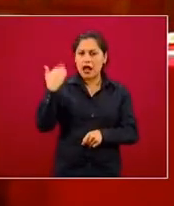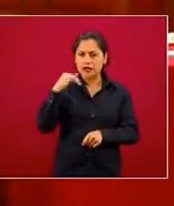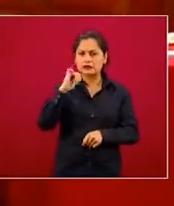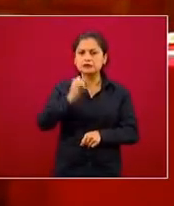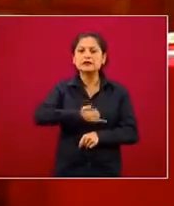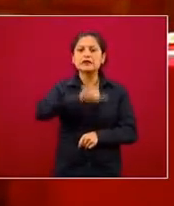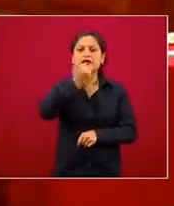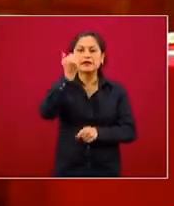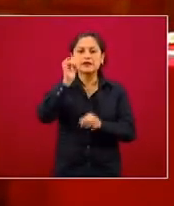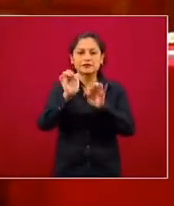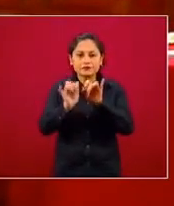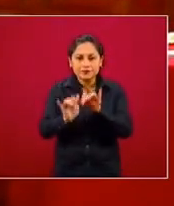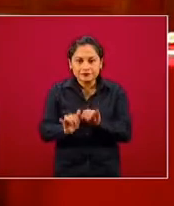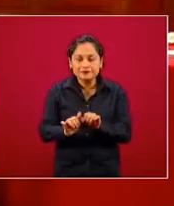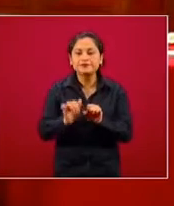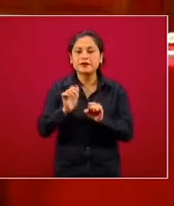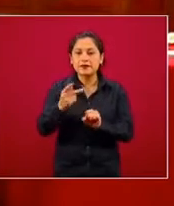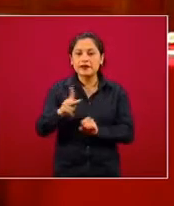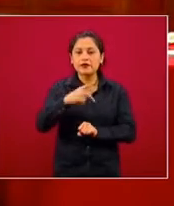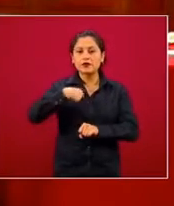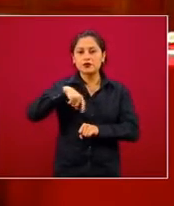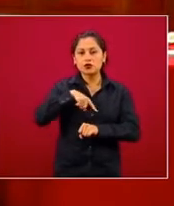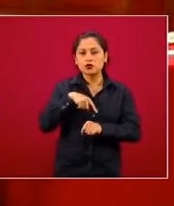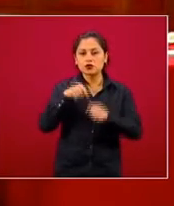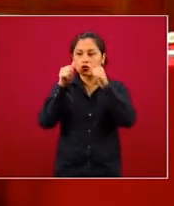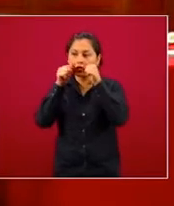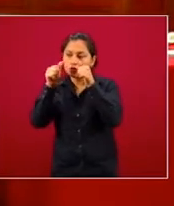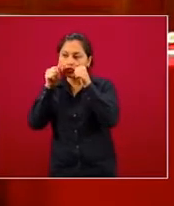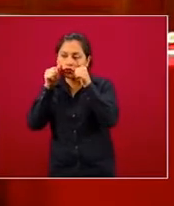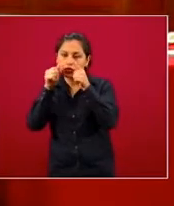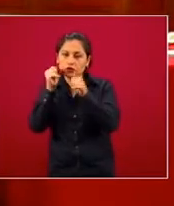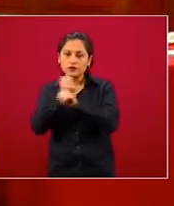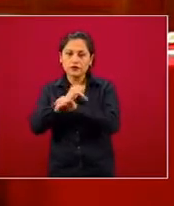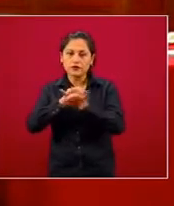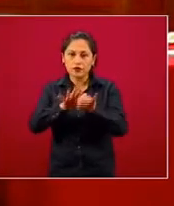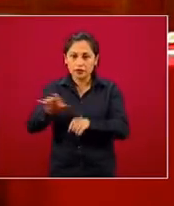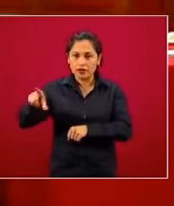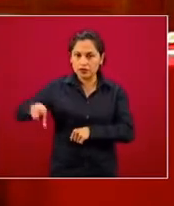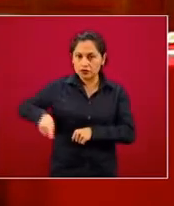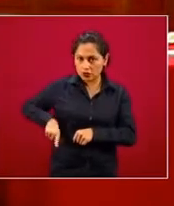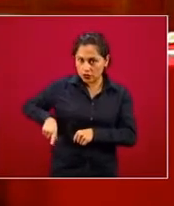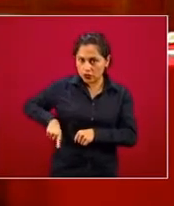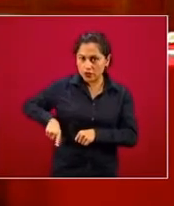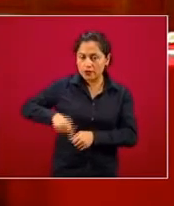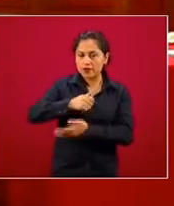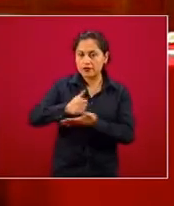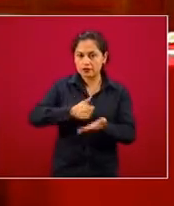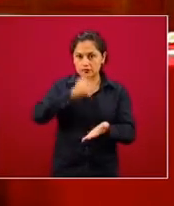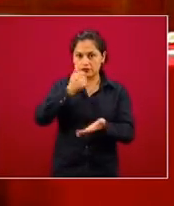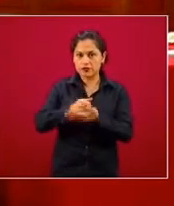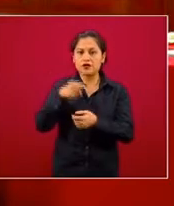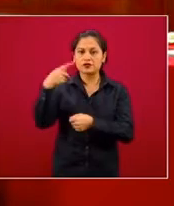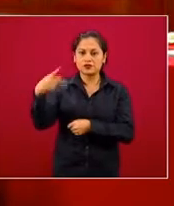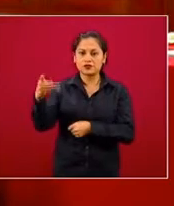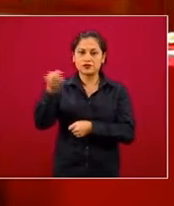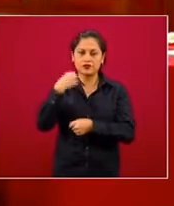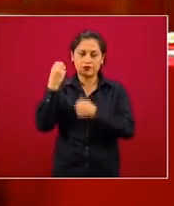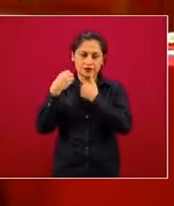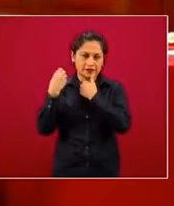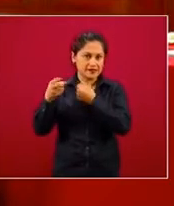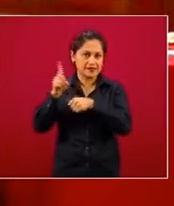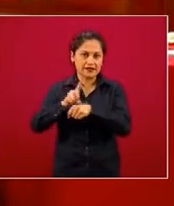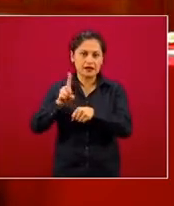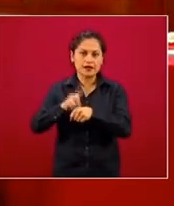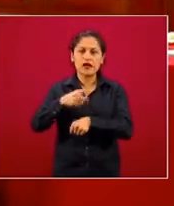follow these Seguimos las conferences, conferencias también de la who fuente continue to calificada que tenemos follow ahí this a través de particular Mario Delgado information, Independientes we do de not Estadística see Global a del ISTE. mismatch. No What's vemos your ninguna